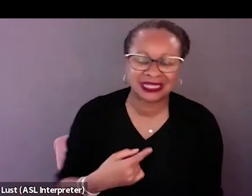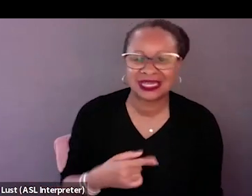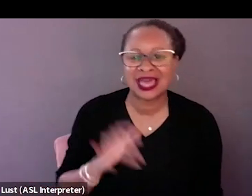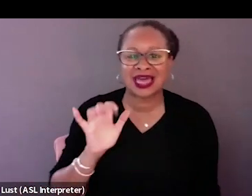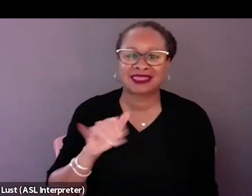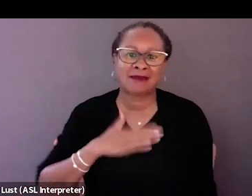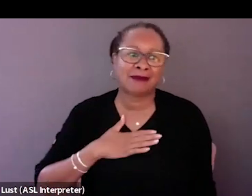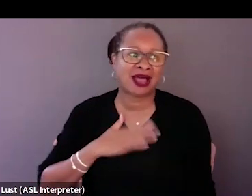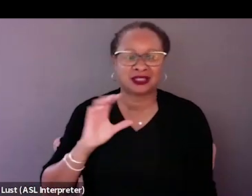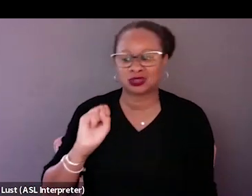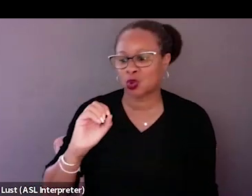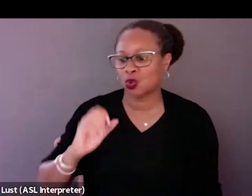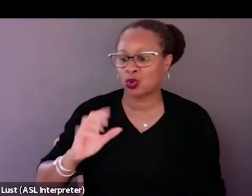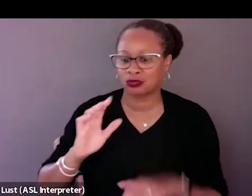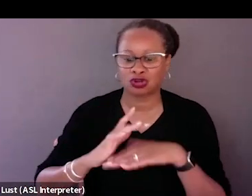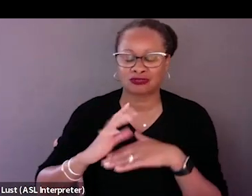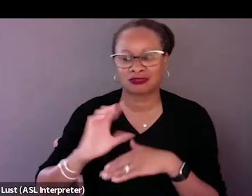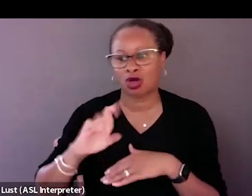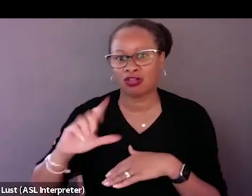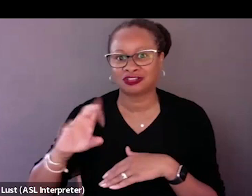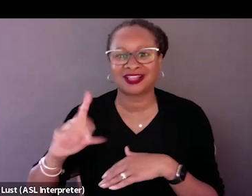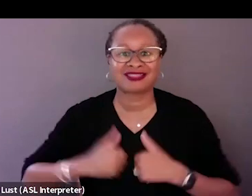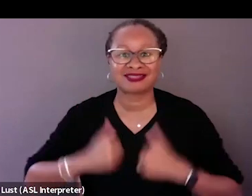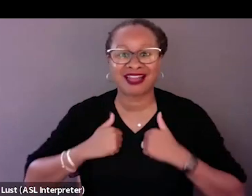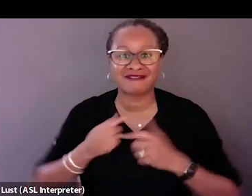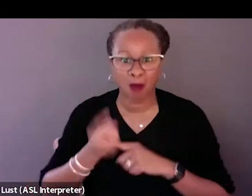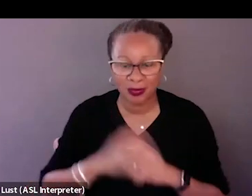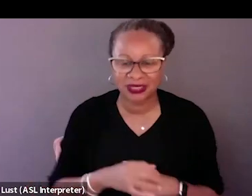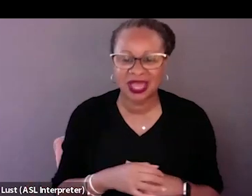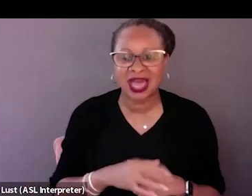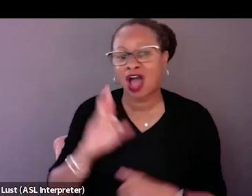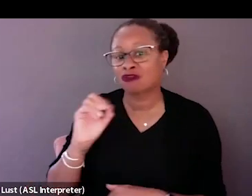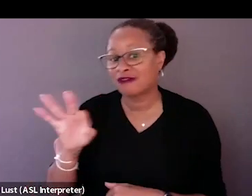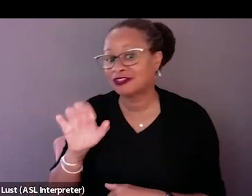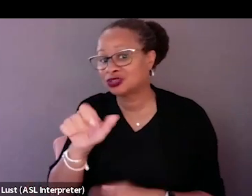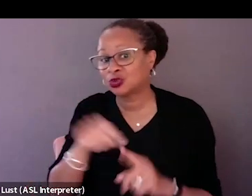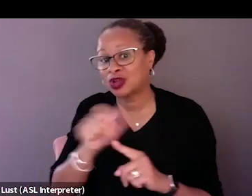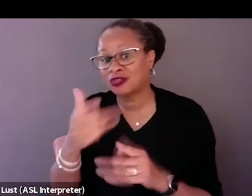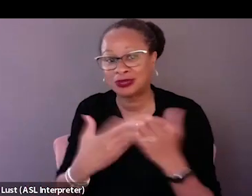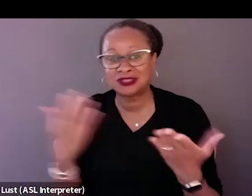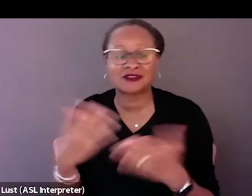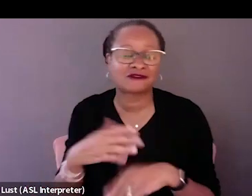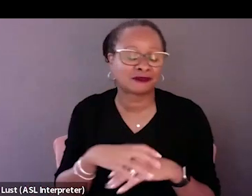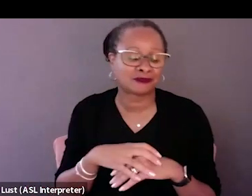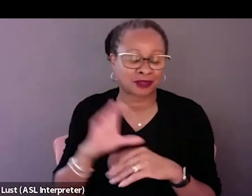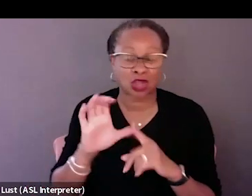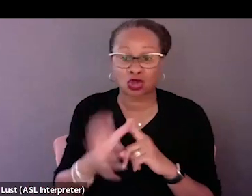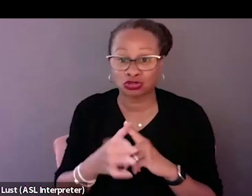life moment, or that reference to another piece of culture. It's like, I think that